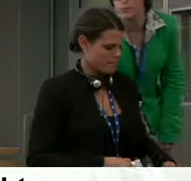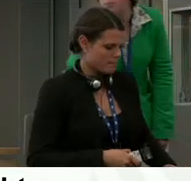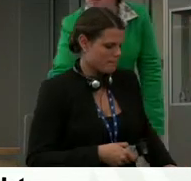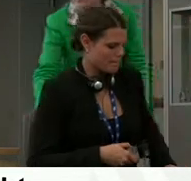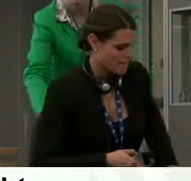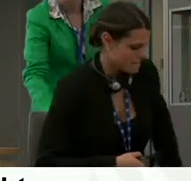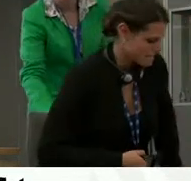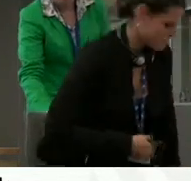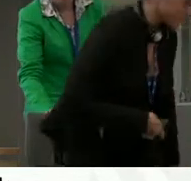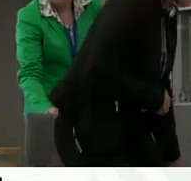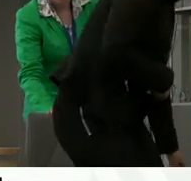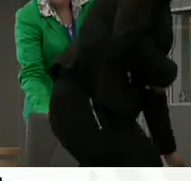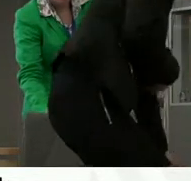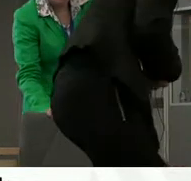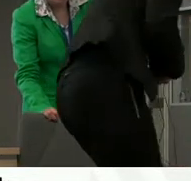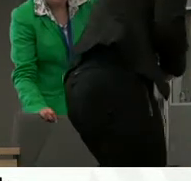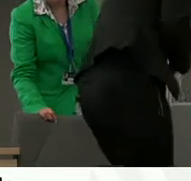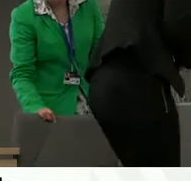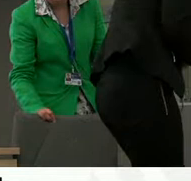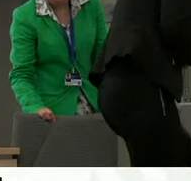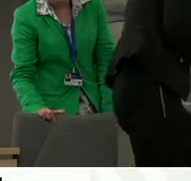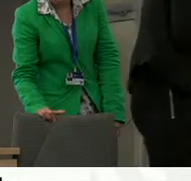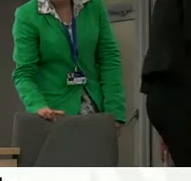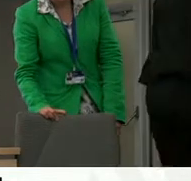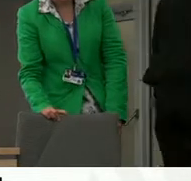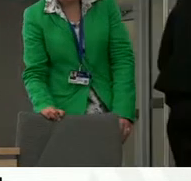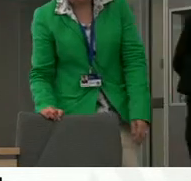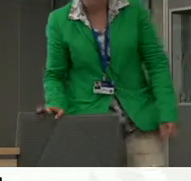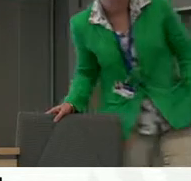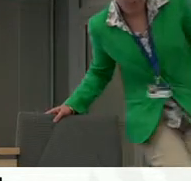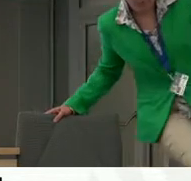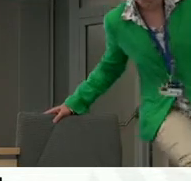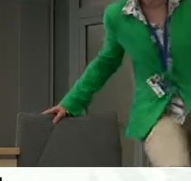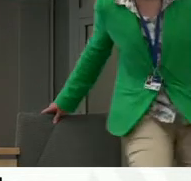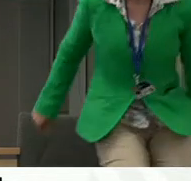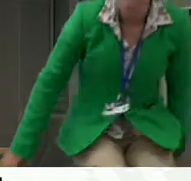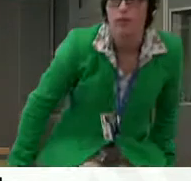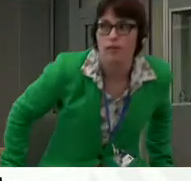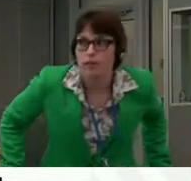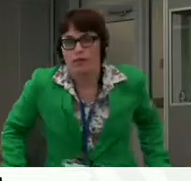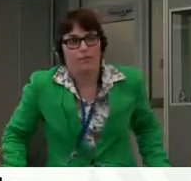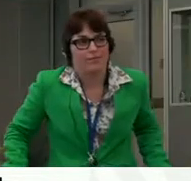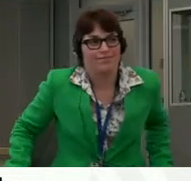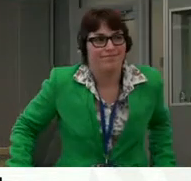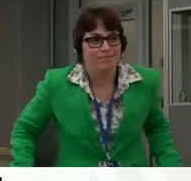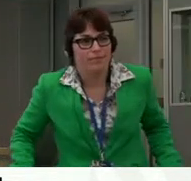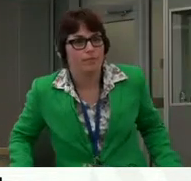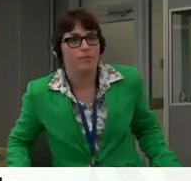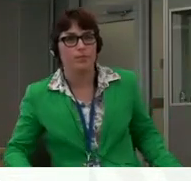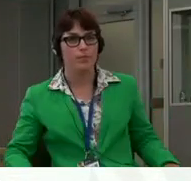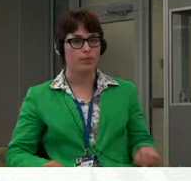Access to decent work within the EU is decreasing.